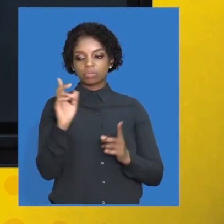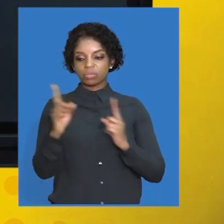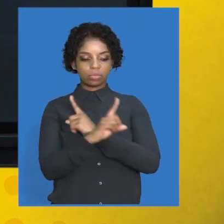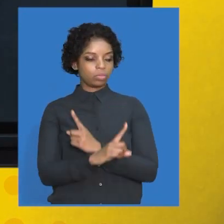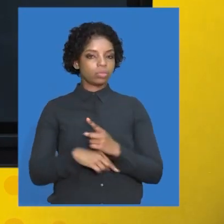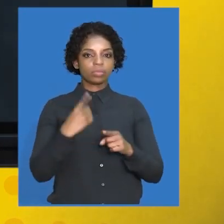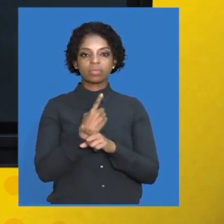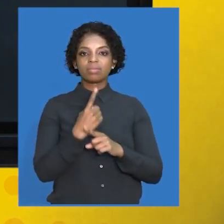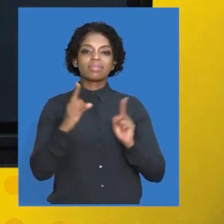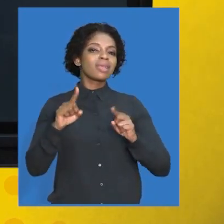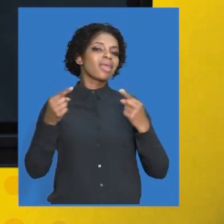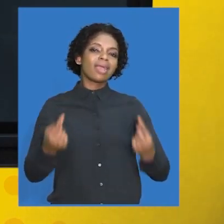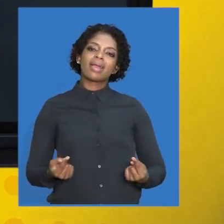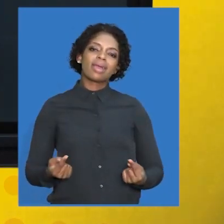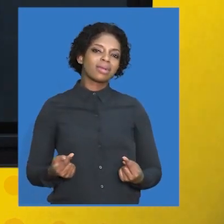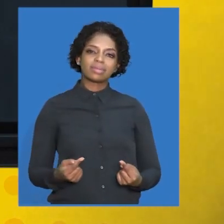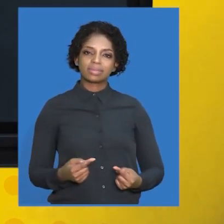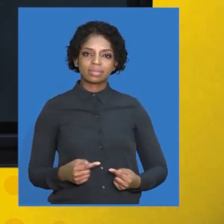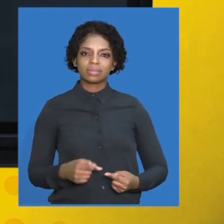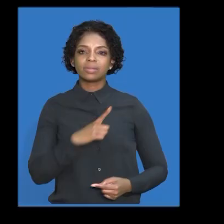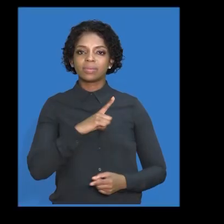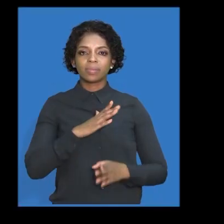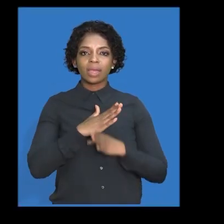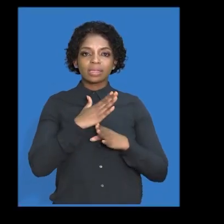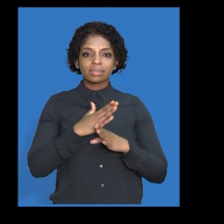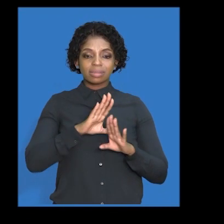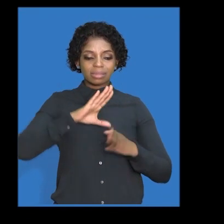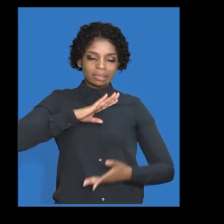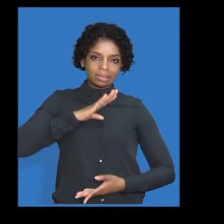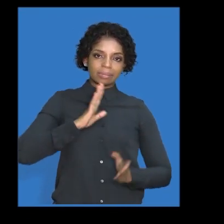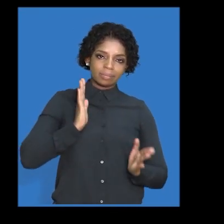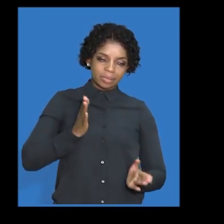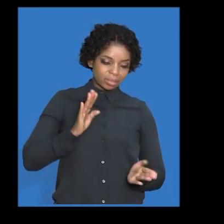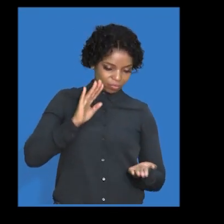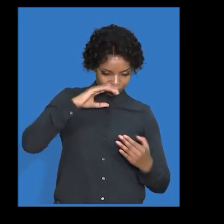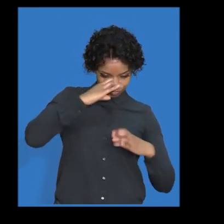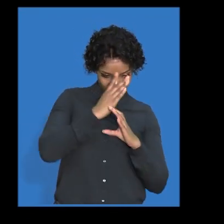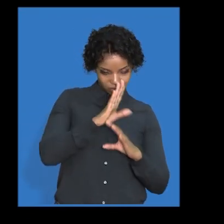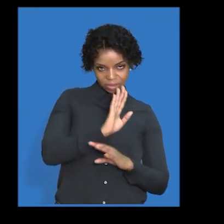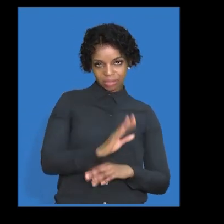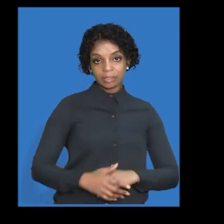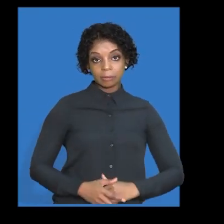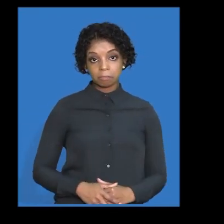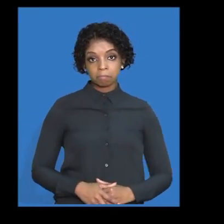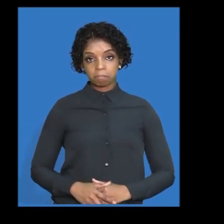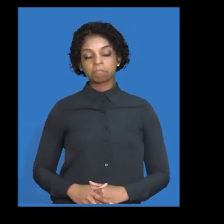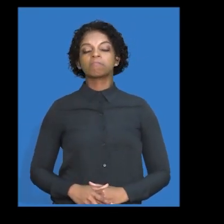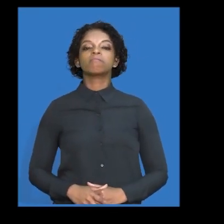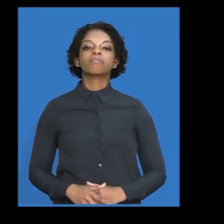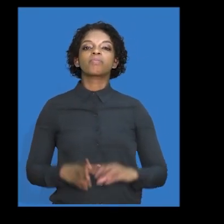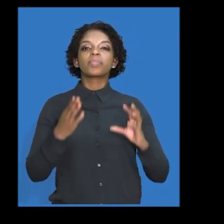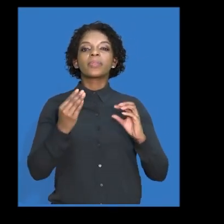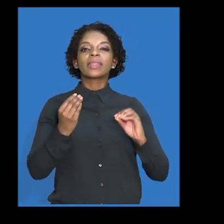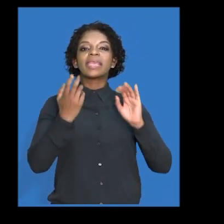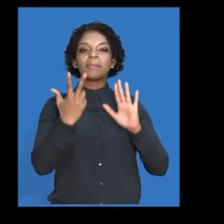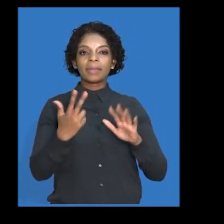That's not his role. All right, question 8. An example of non-verbal presentations